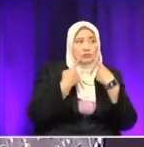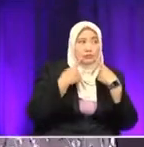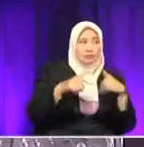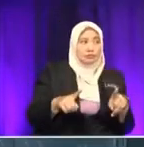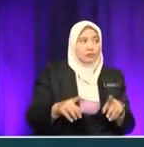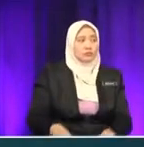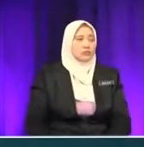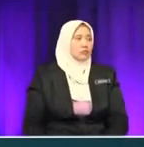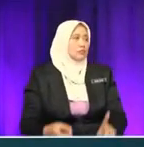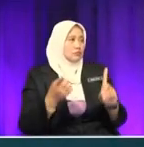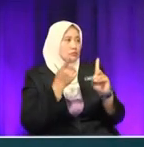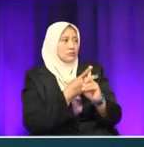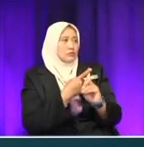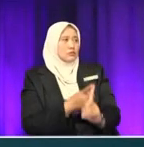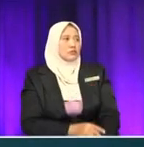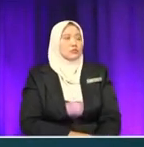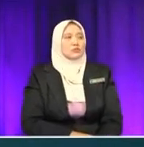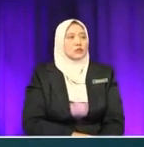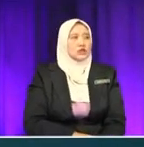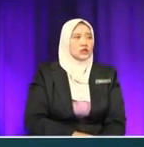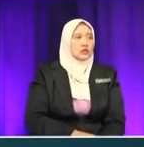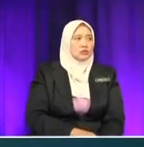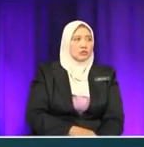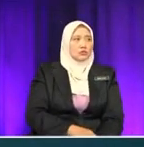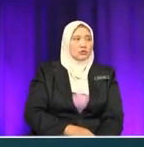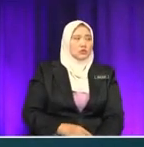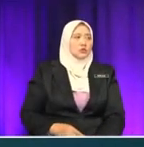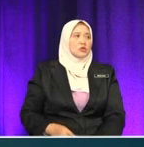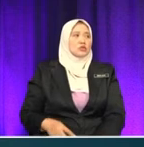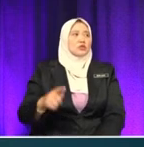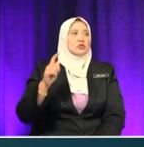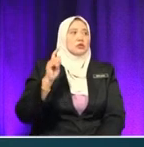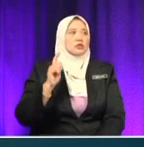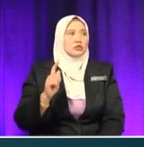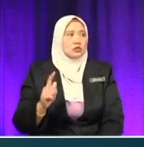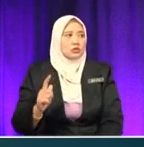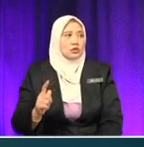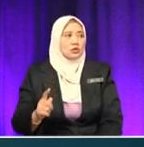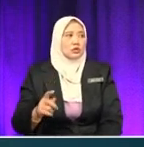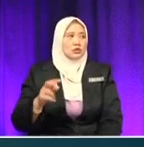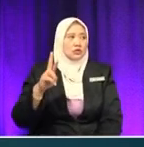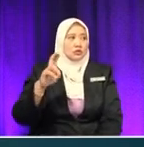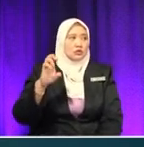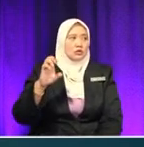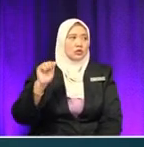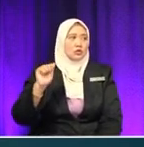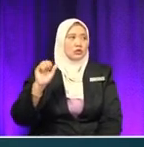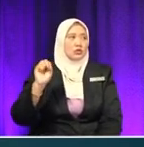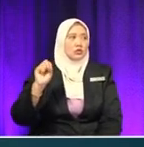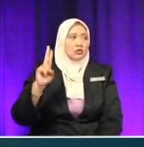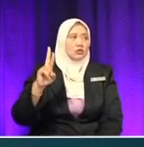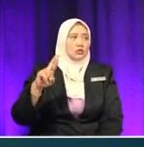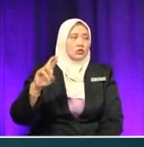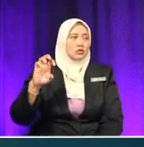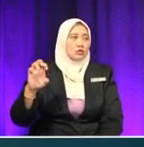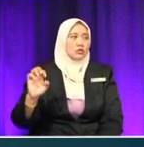Mm-hmm. So the first answer treasures my quality time with family. Okay. The second answer with green color with modal verb can create